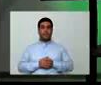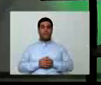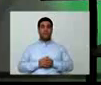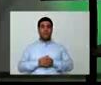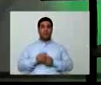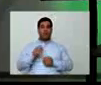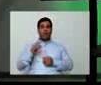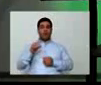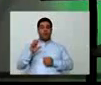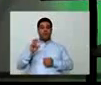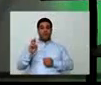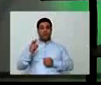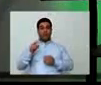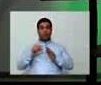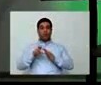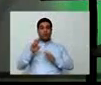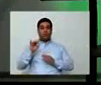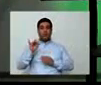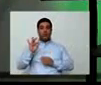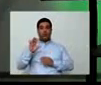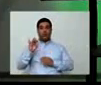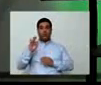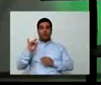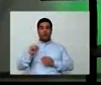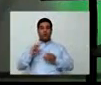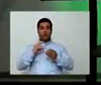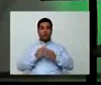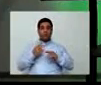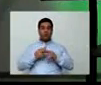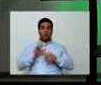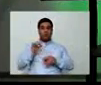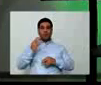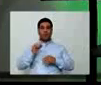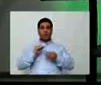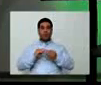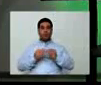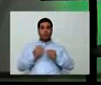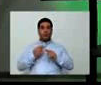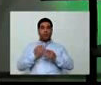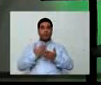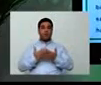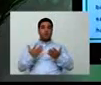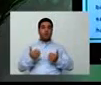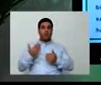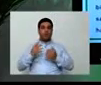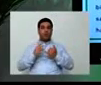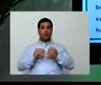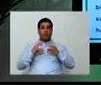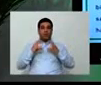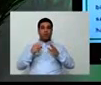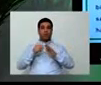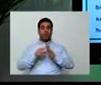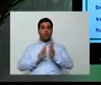Zamonaviy biologiya fanida esa biosfera darajasida umum bashariy muammolarni, masalan, oylik yer